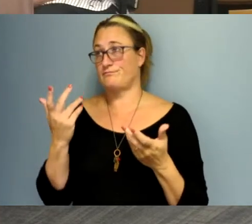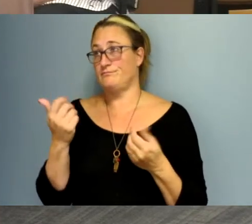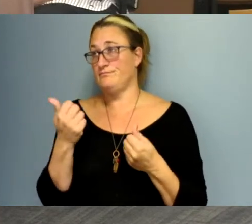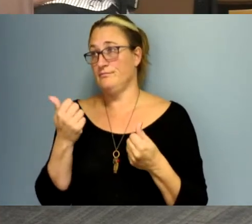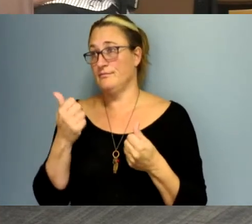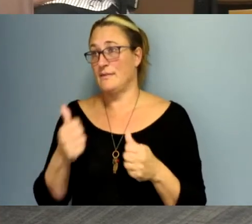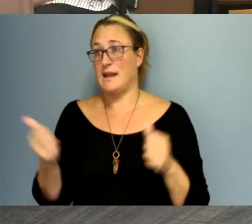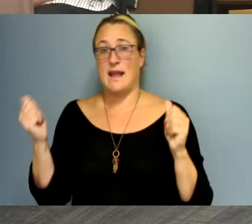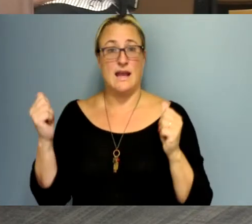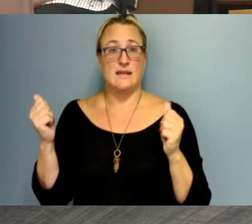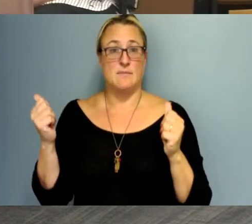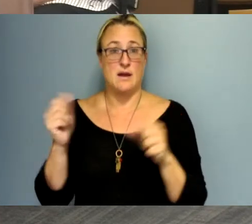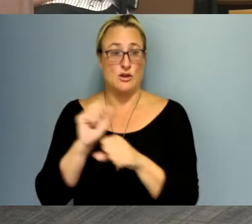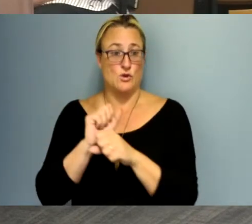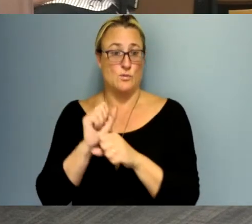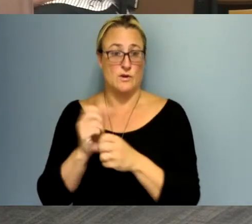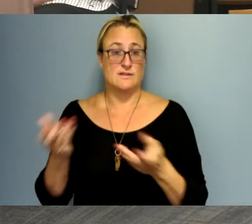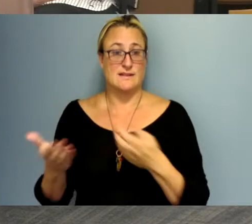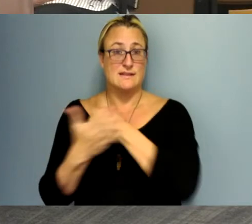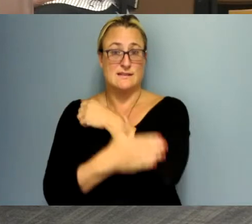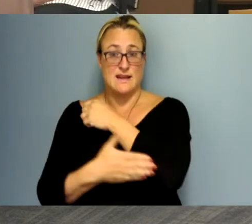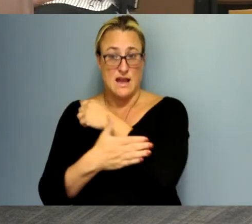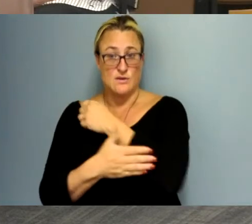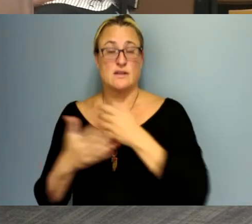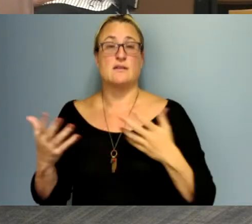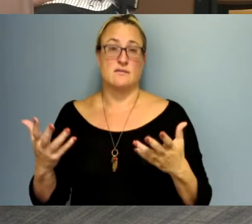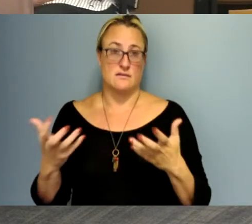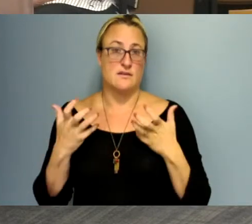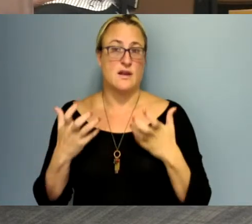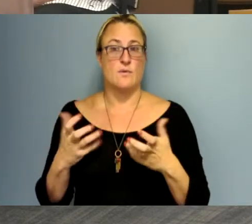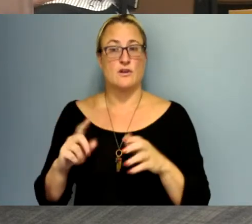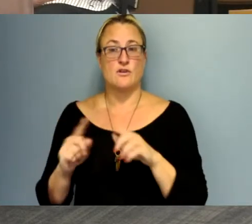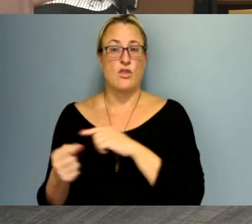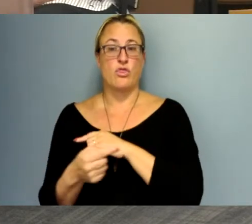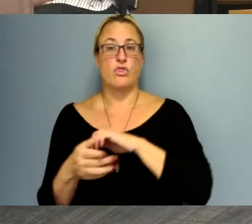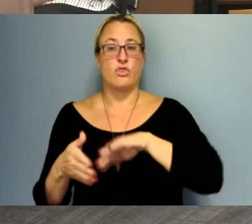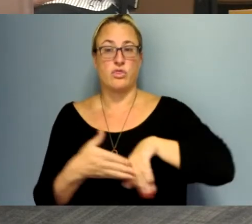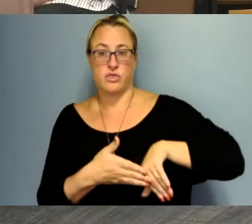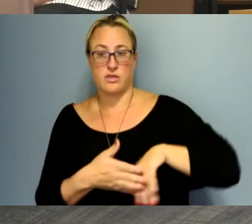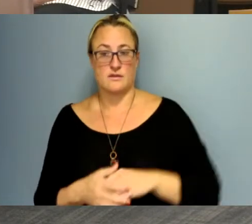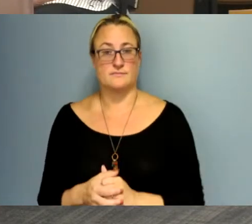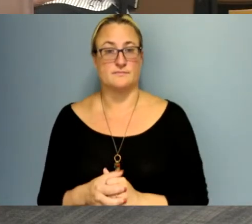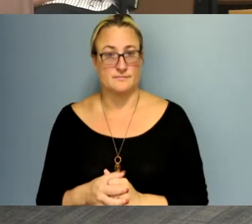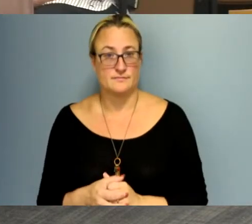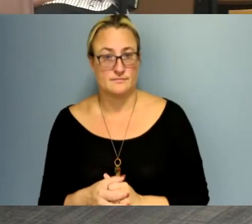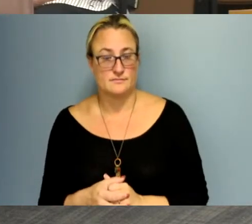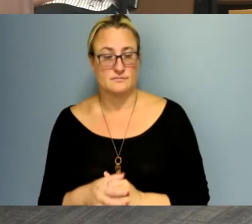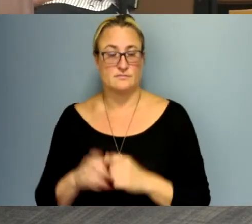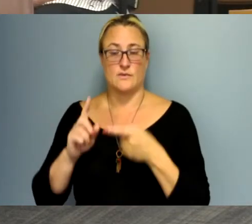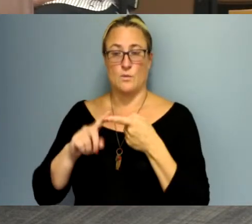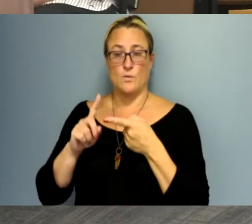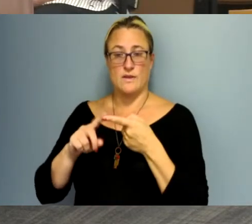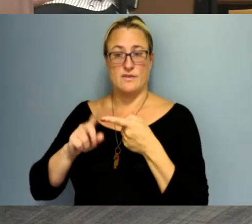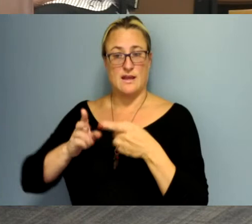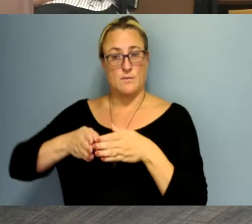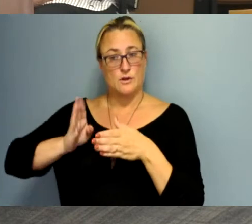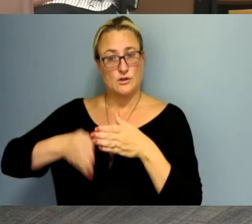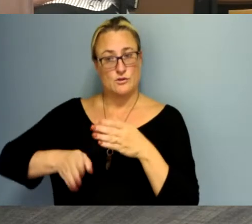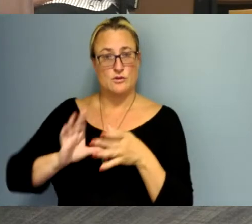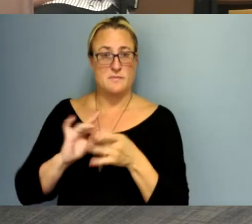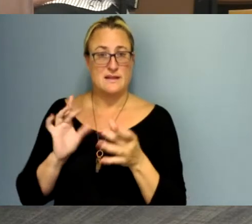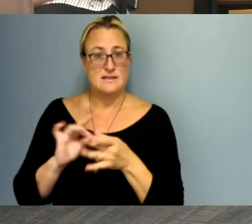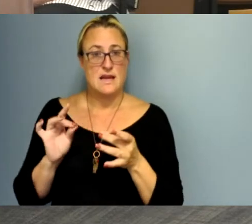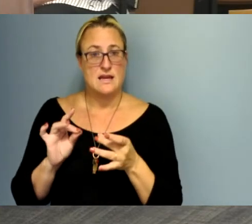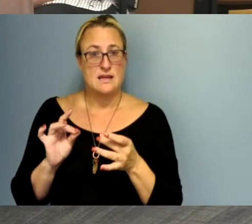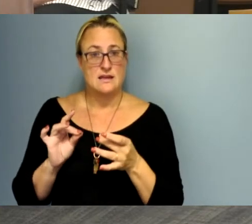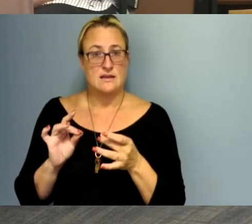anybody in this that works in this county, they want to undercut. One thing I want to say in conclusion, I